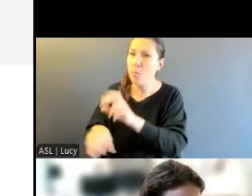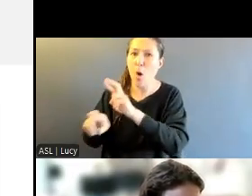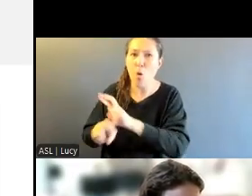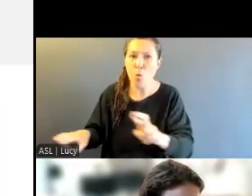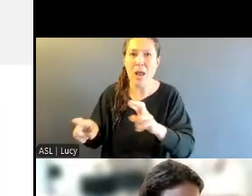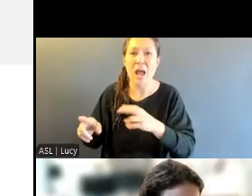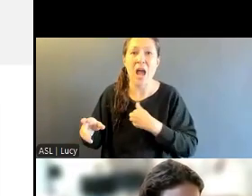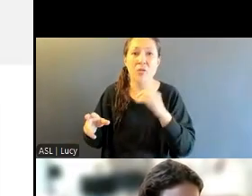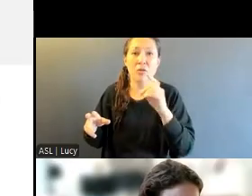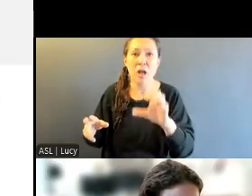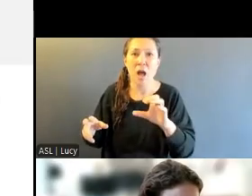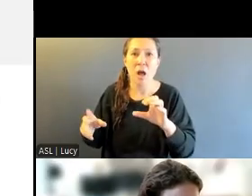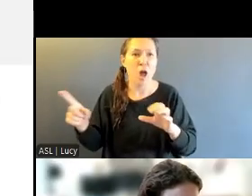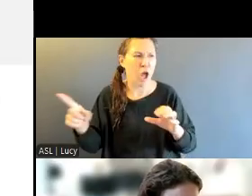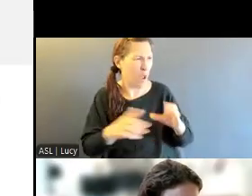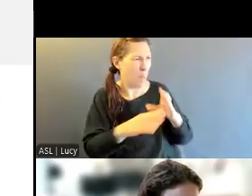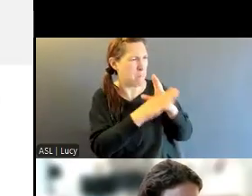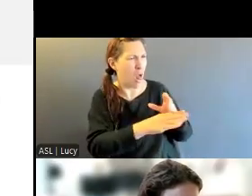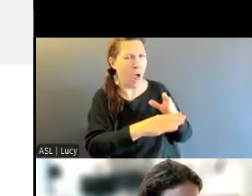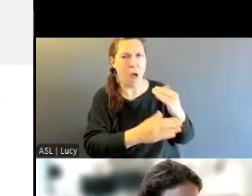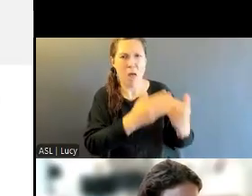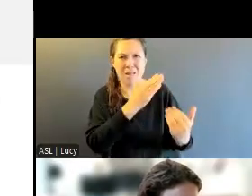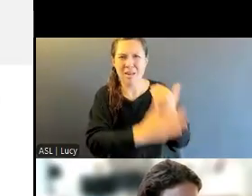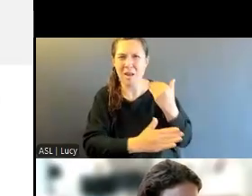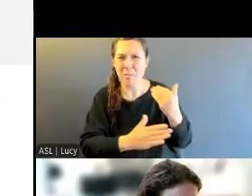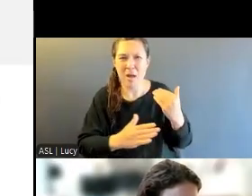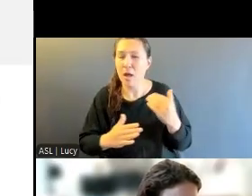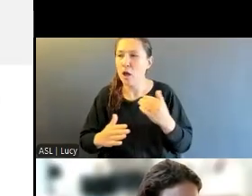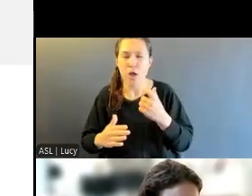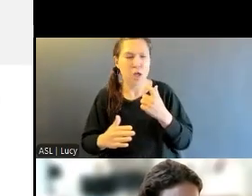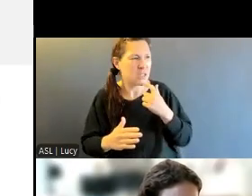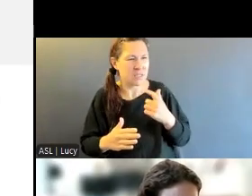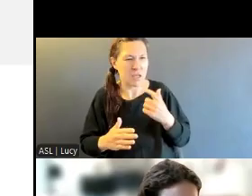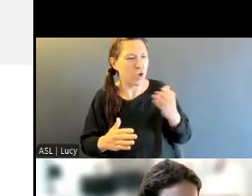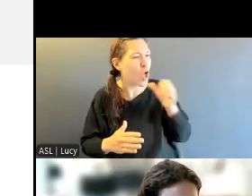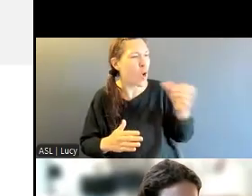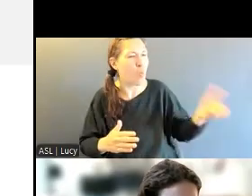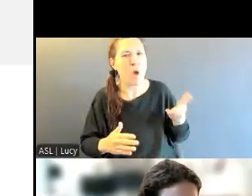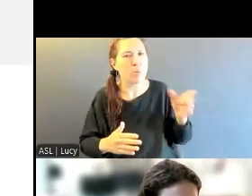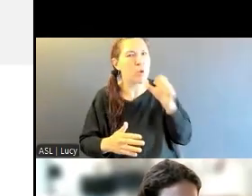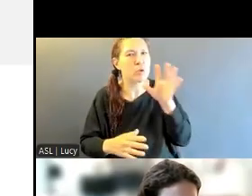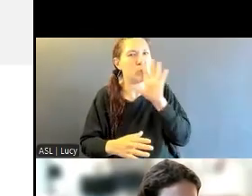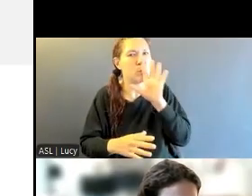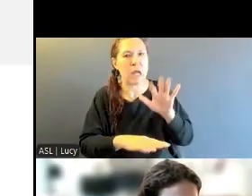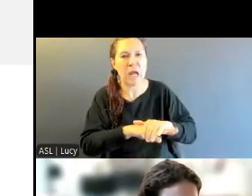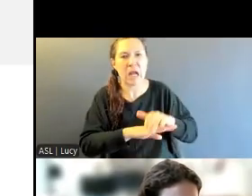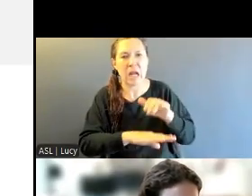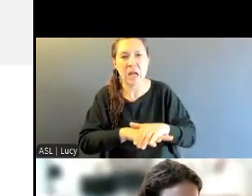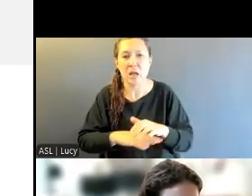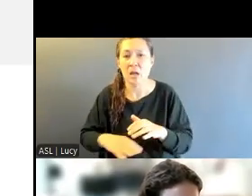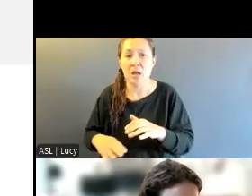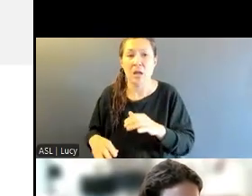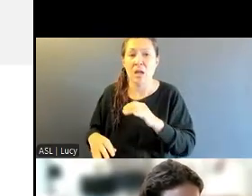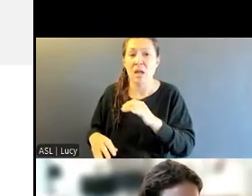don't even let you in. You are not welcome here because you don't speak English. If you don't speak my language, you can go, you can